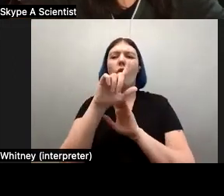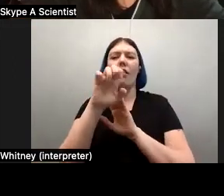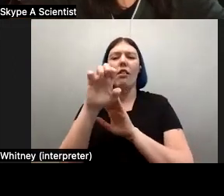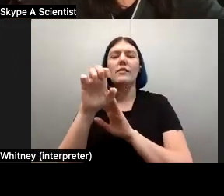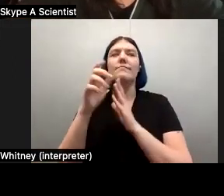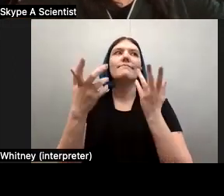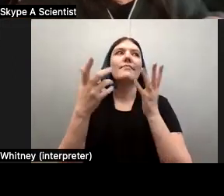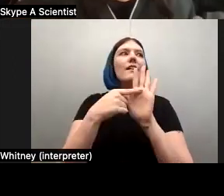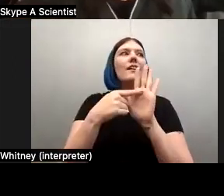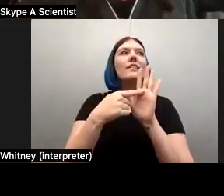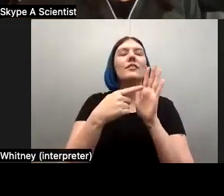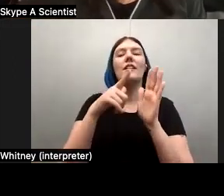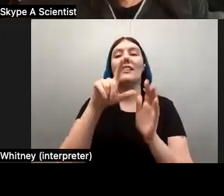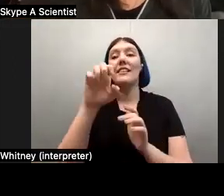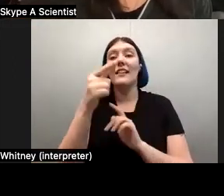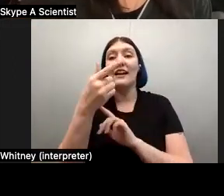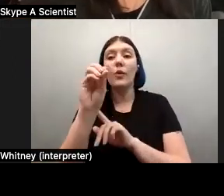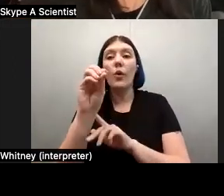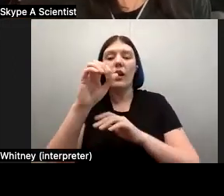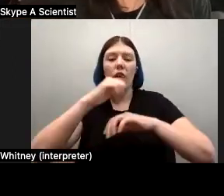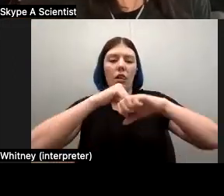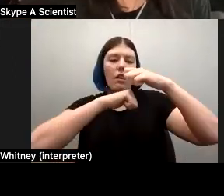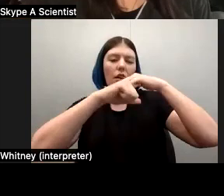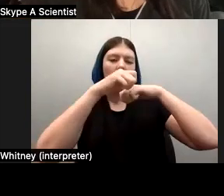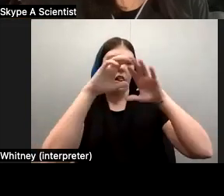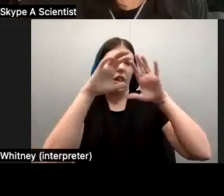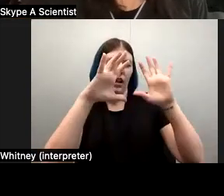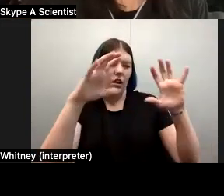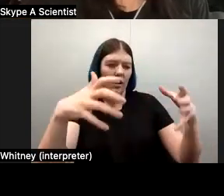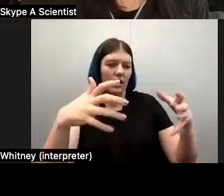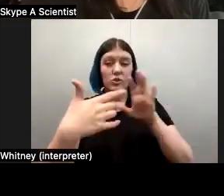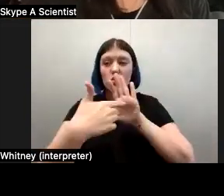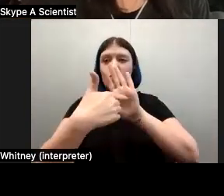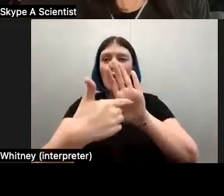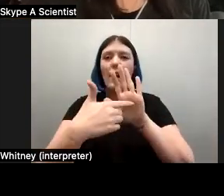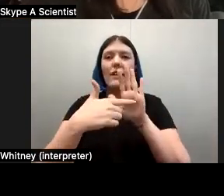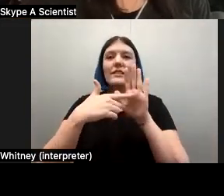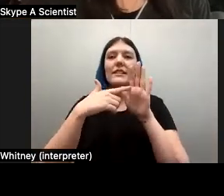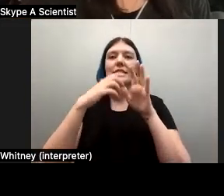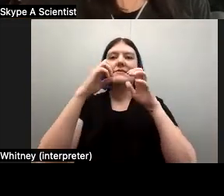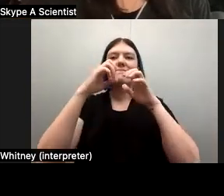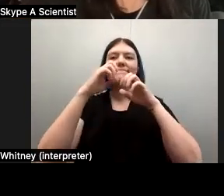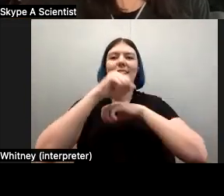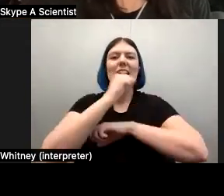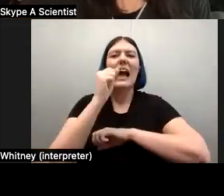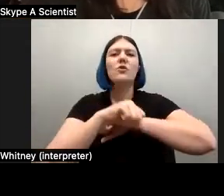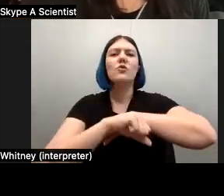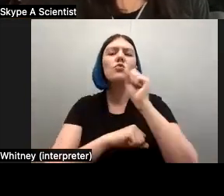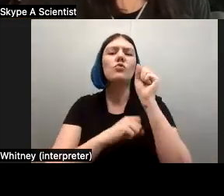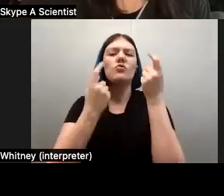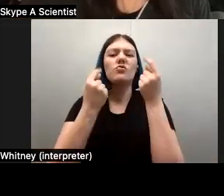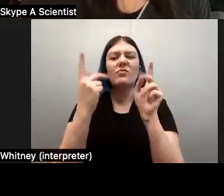you have a Lego set and you're creating a model, maybe of a castle or a spaceship, and you're trying to like figure out how it goes together.